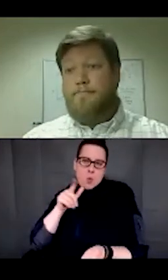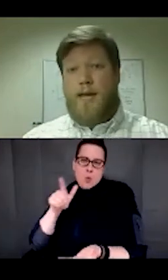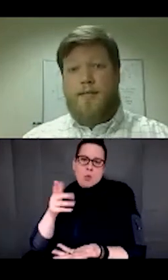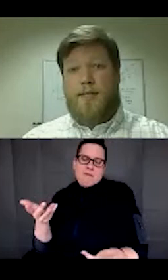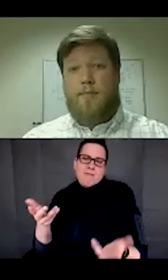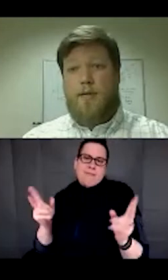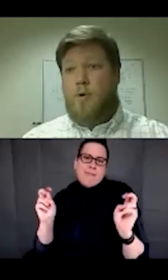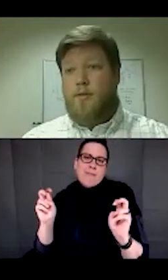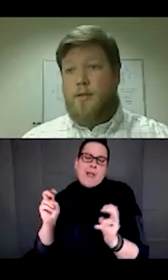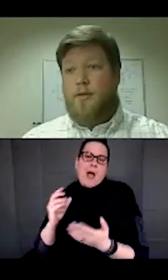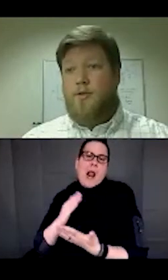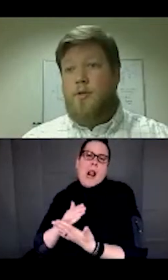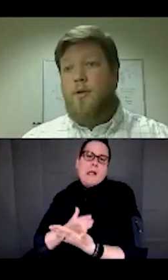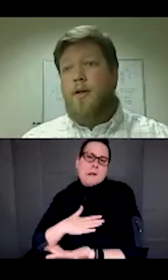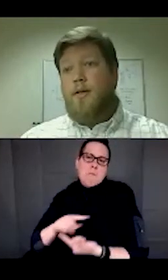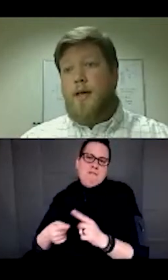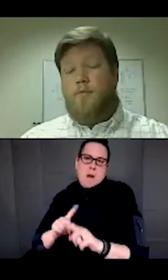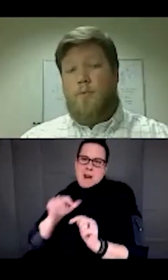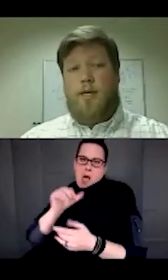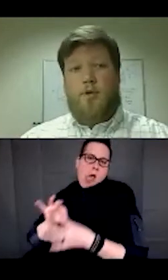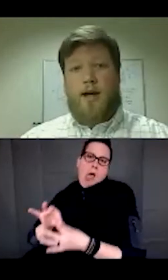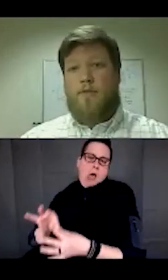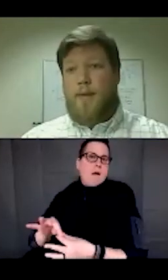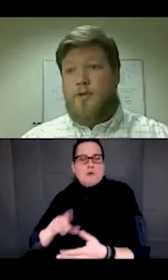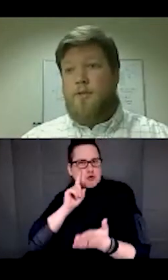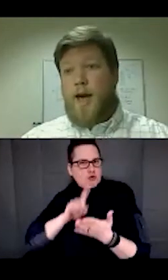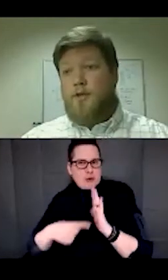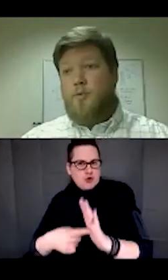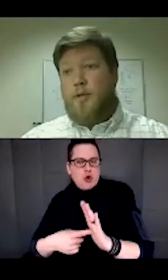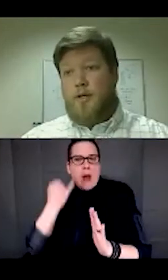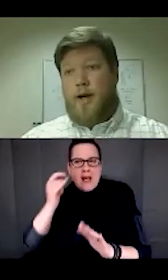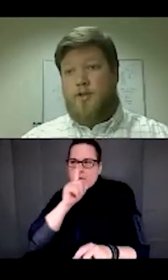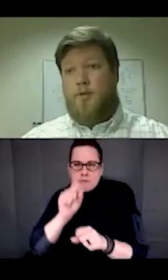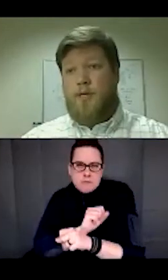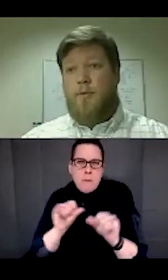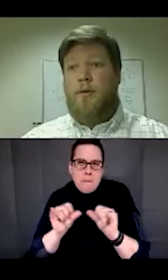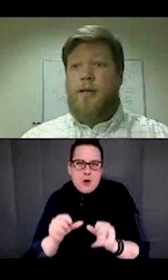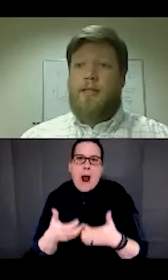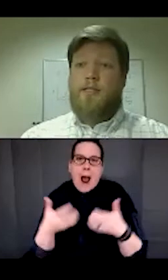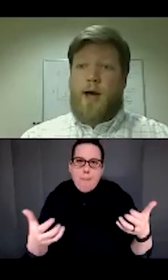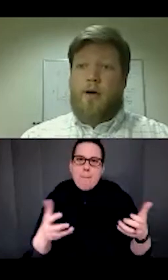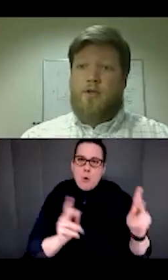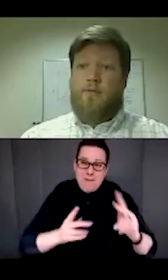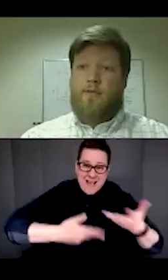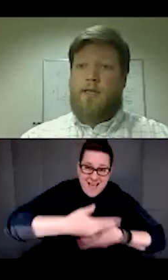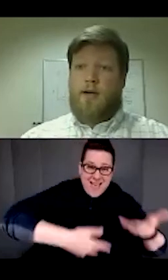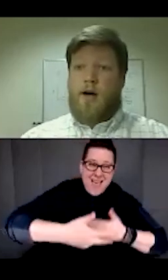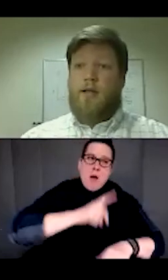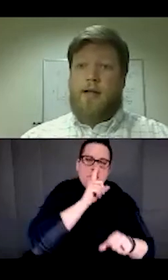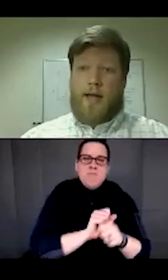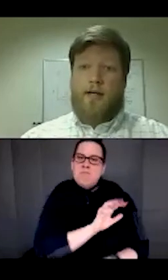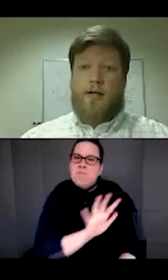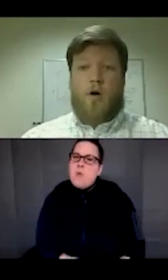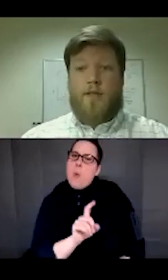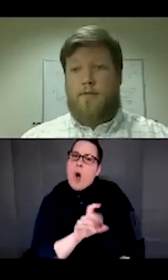friend. And this ends up being borne out in the literature too, that if we keep track of the metrics of actual interaction with people, it's about 150 in an